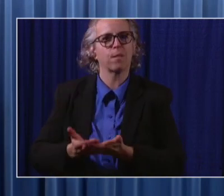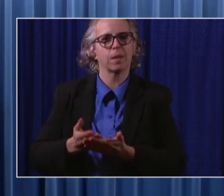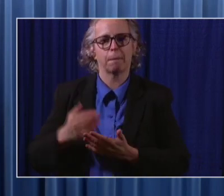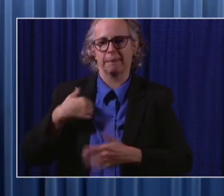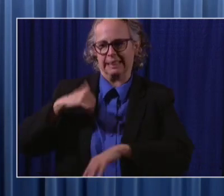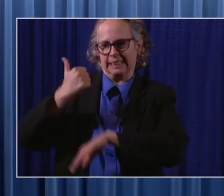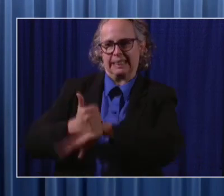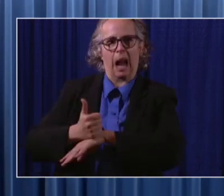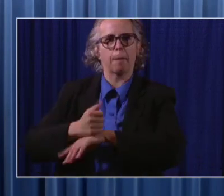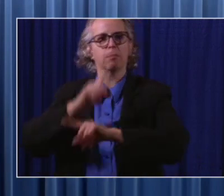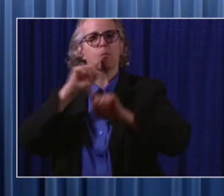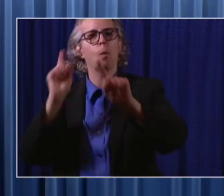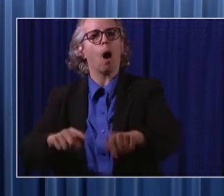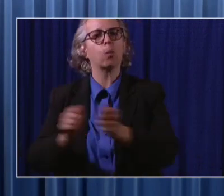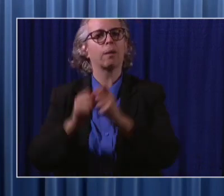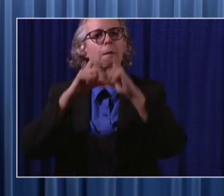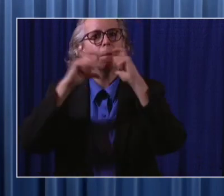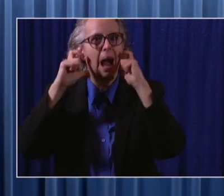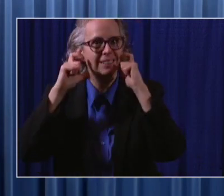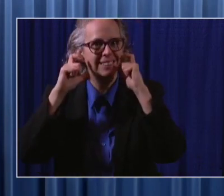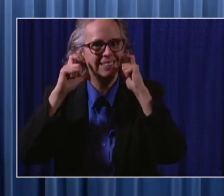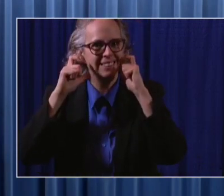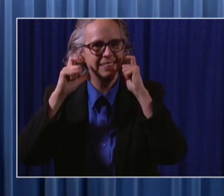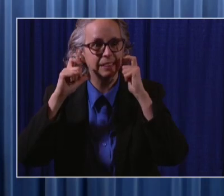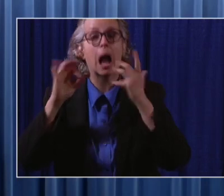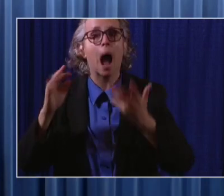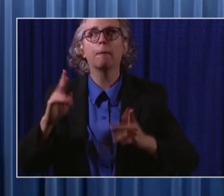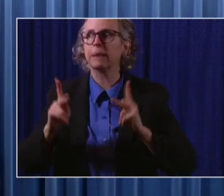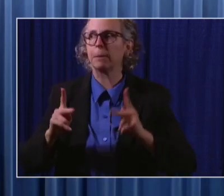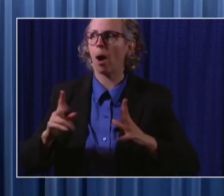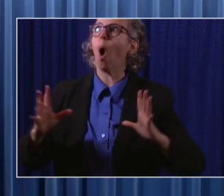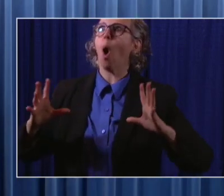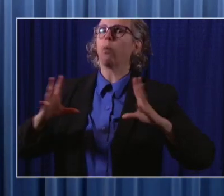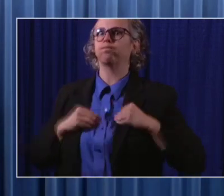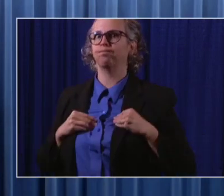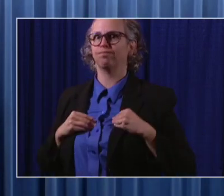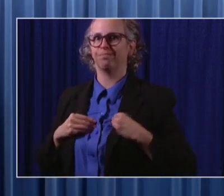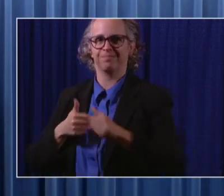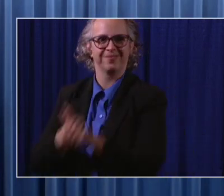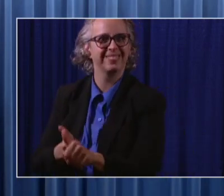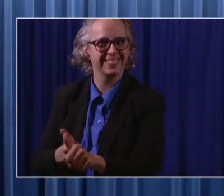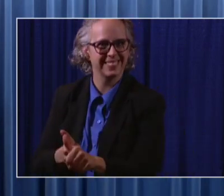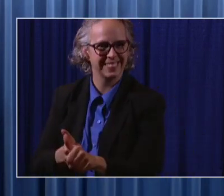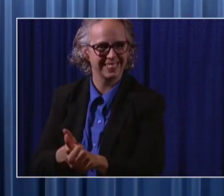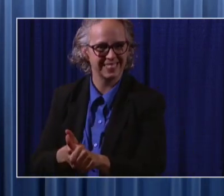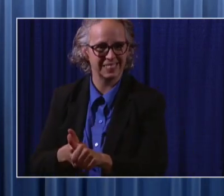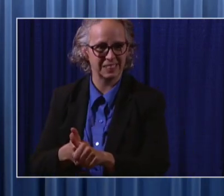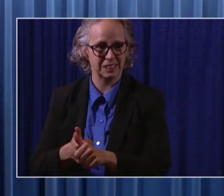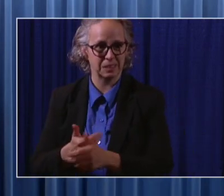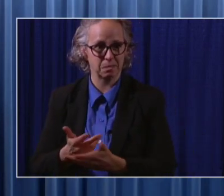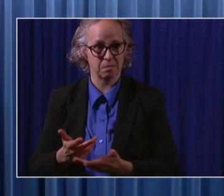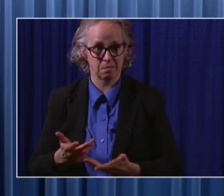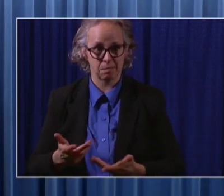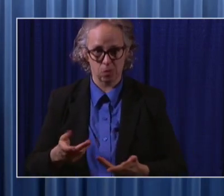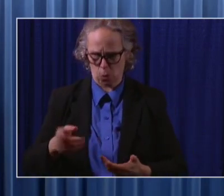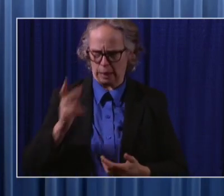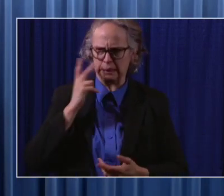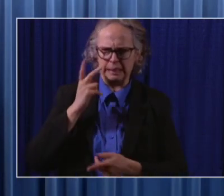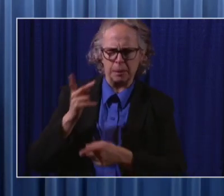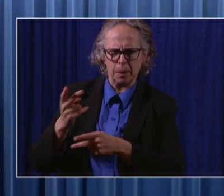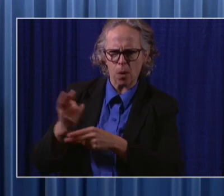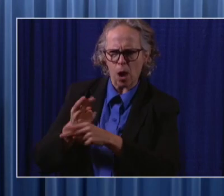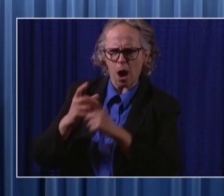just anecdotally by looking as you go around, and as reported to me by mayors and